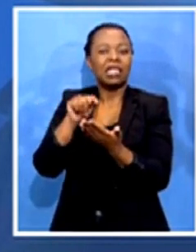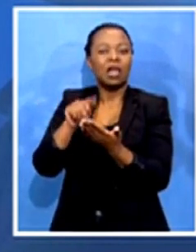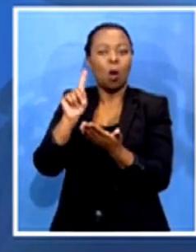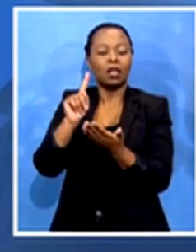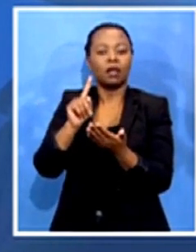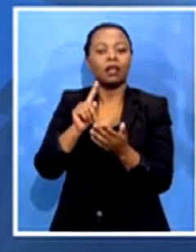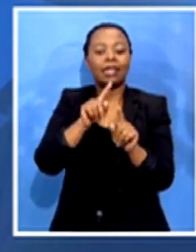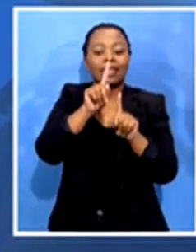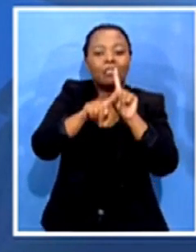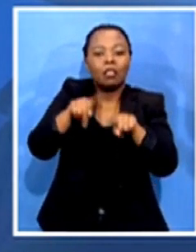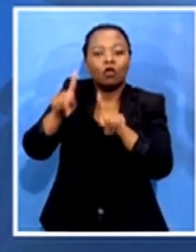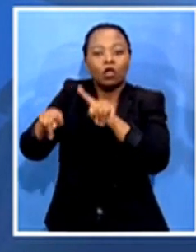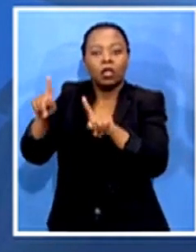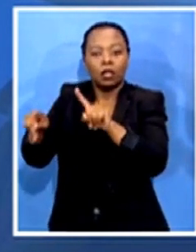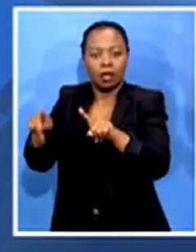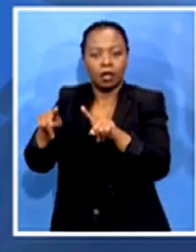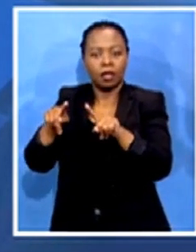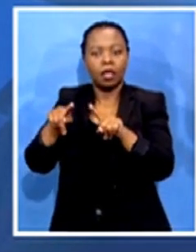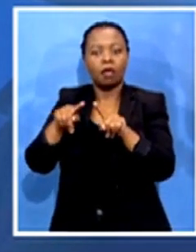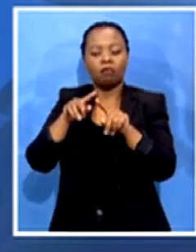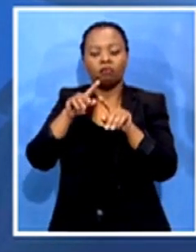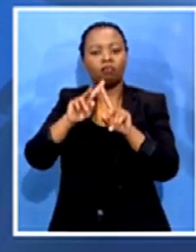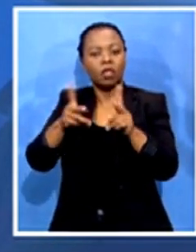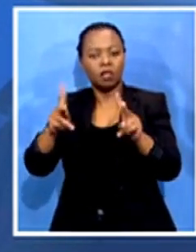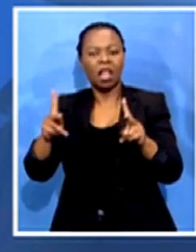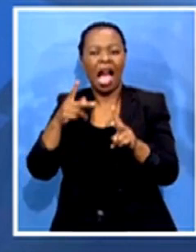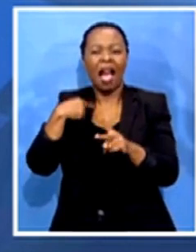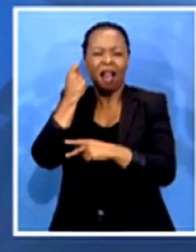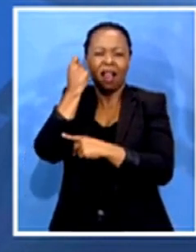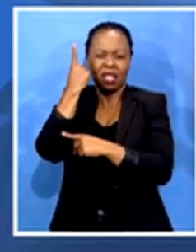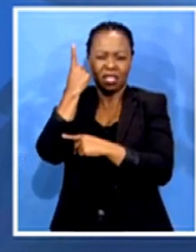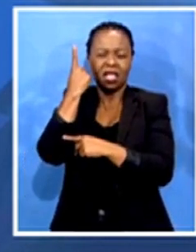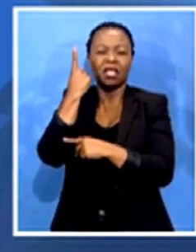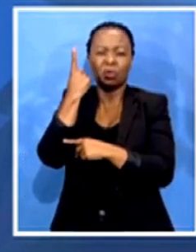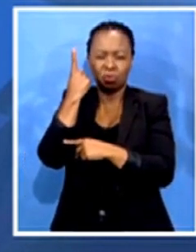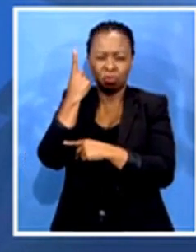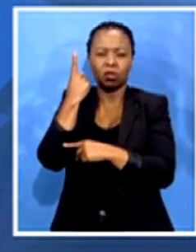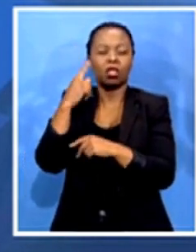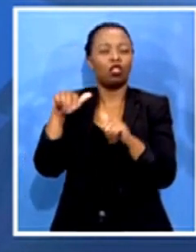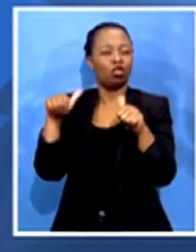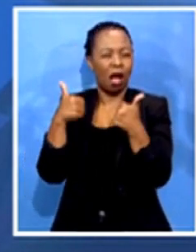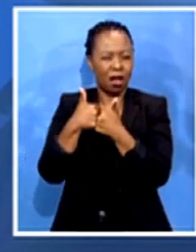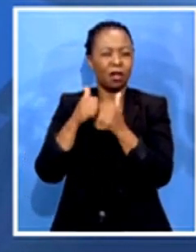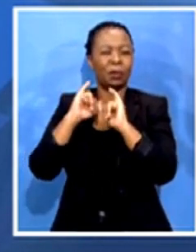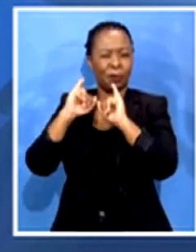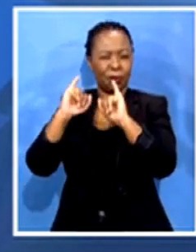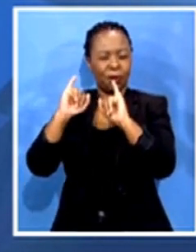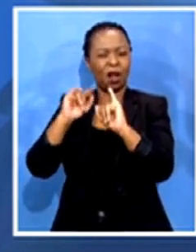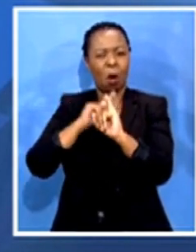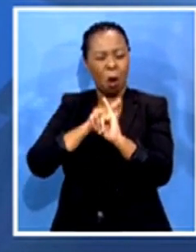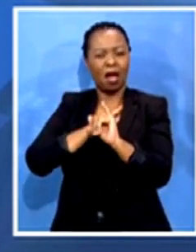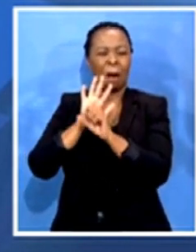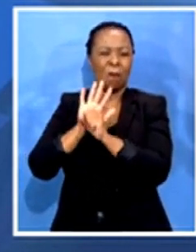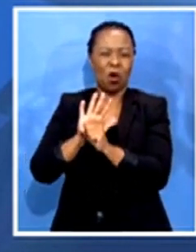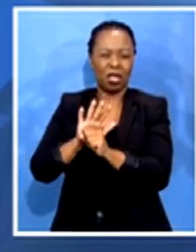that it's creating a huge challenge in terms of the pressure that it has on our branches, because we also have to deal